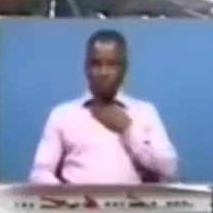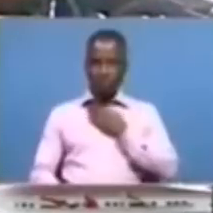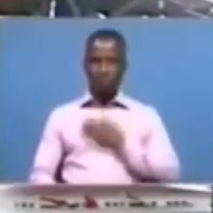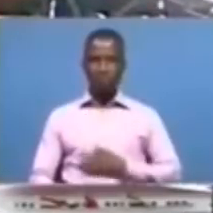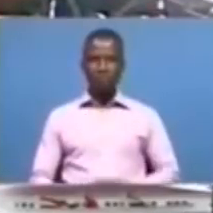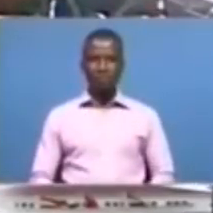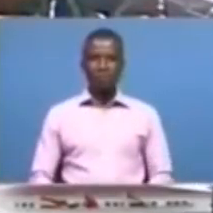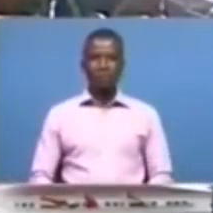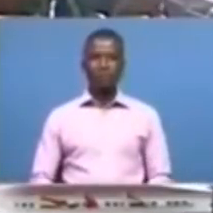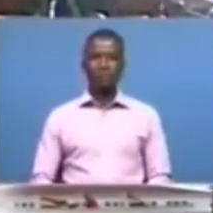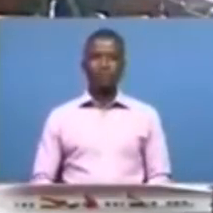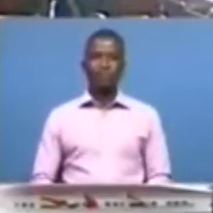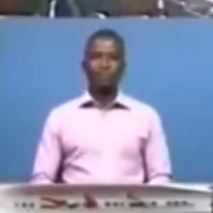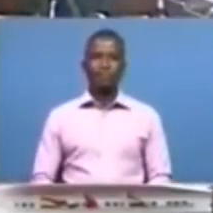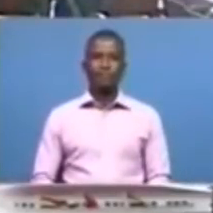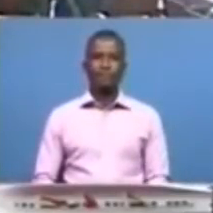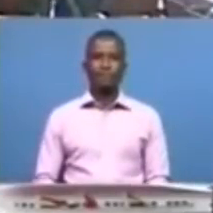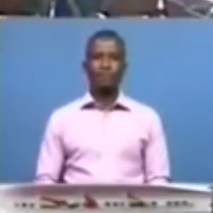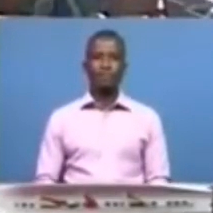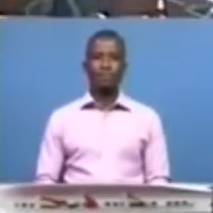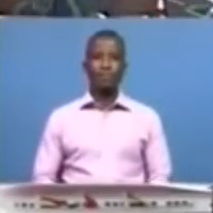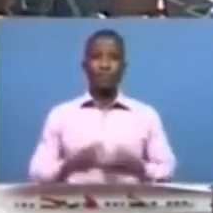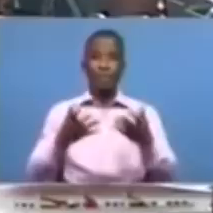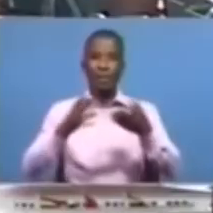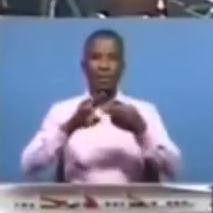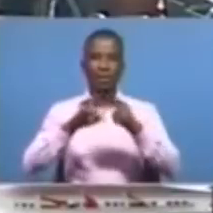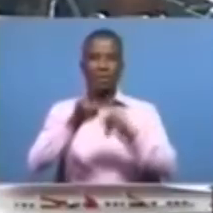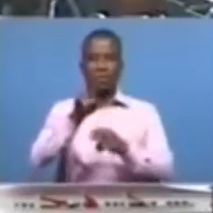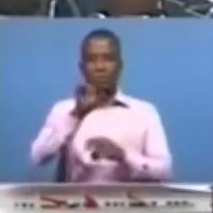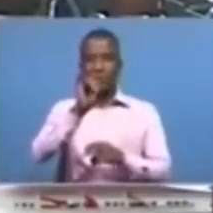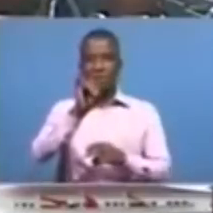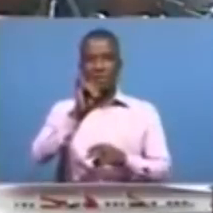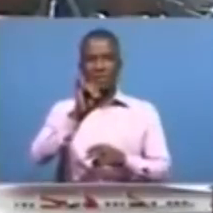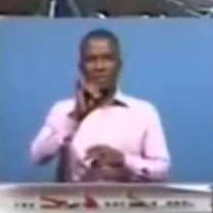Respectfully, my lords, writ number